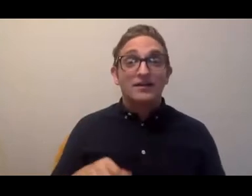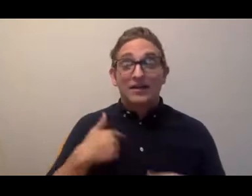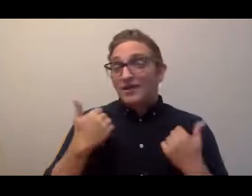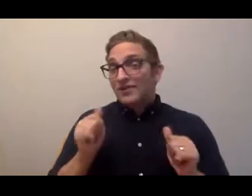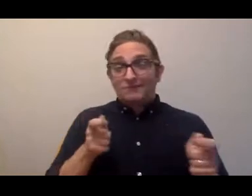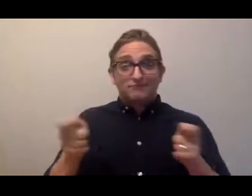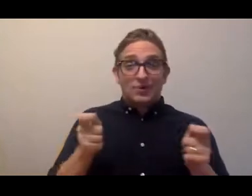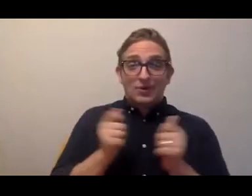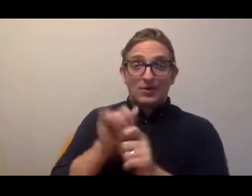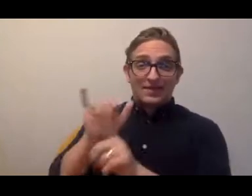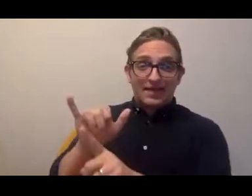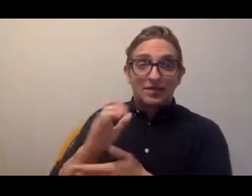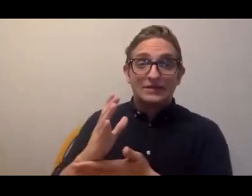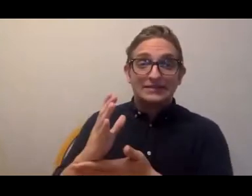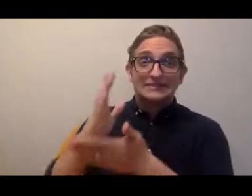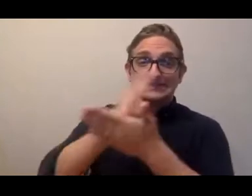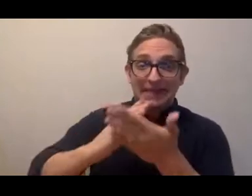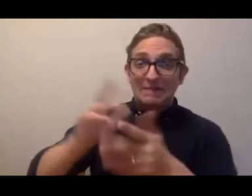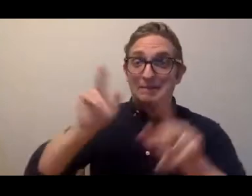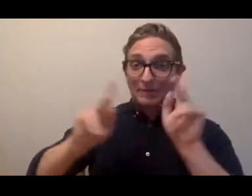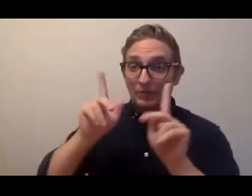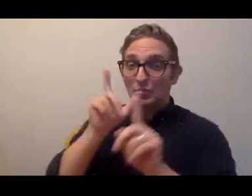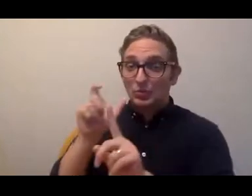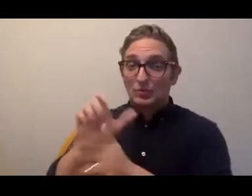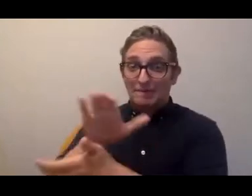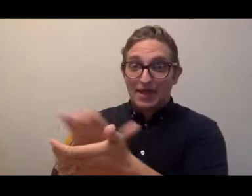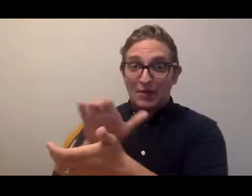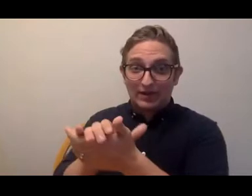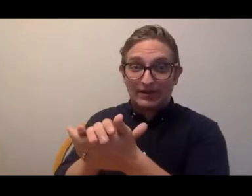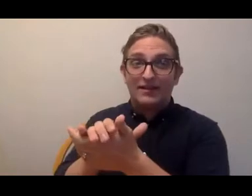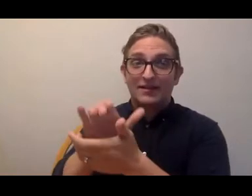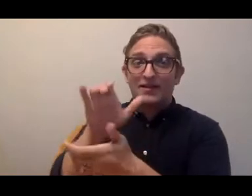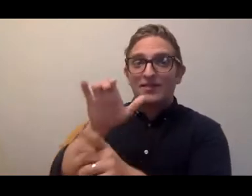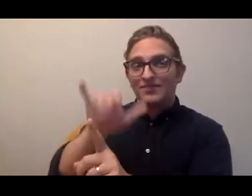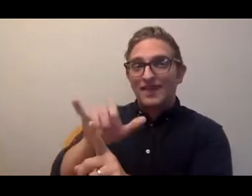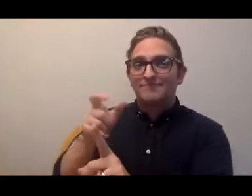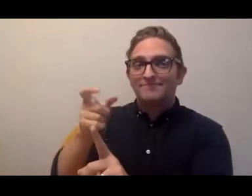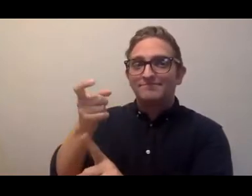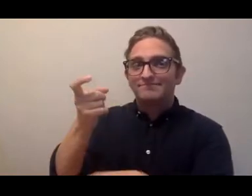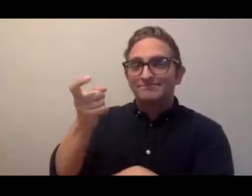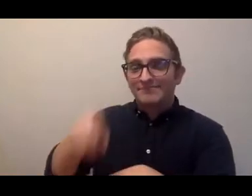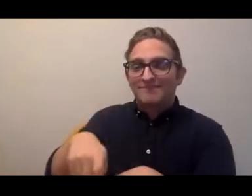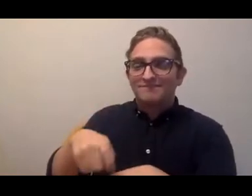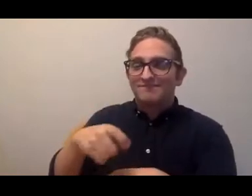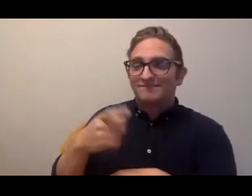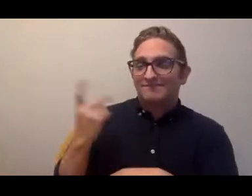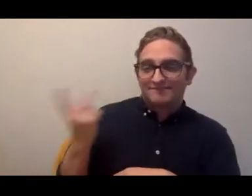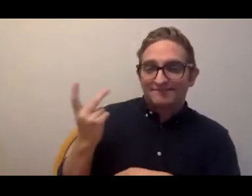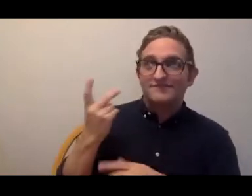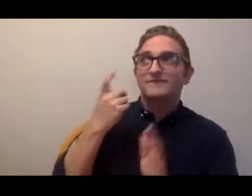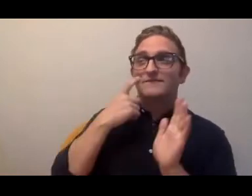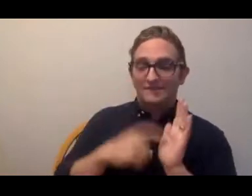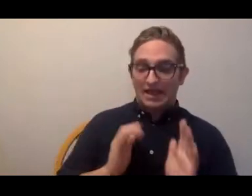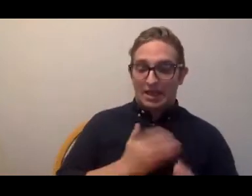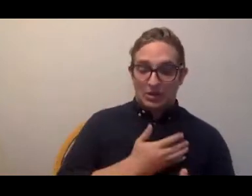So for those of people that are married, there's that of making sure you're on one page. And we both have to really recognize our strengths